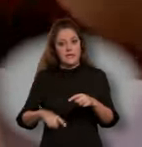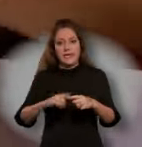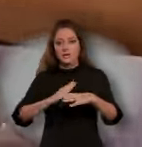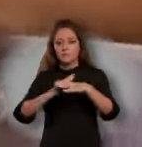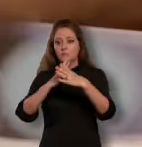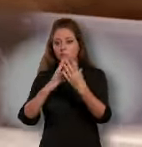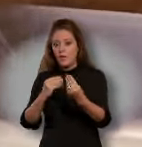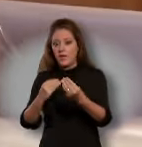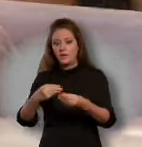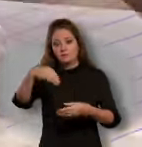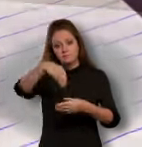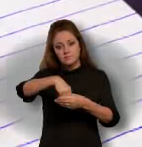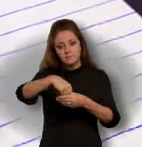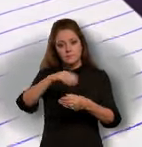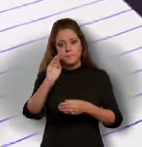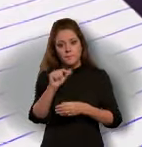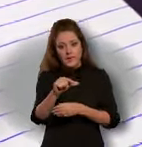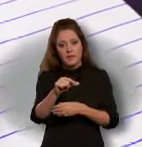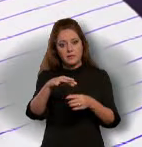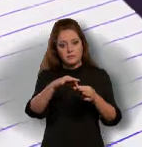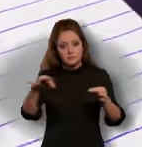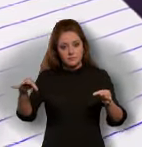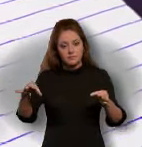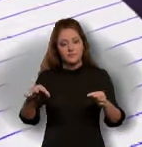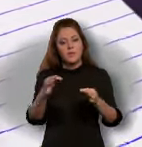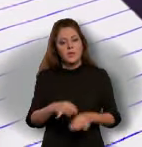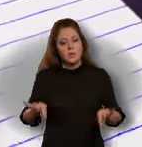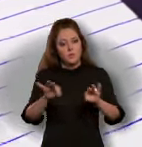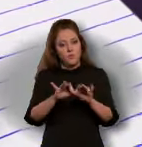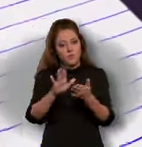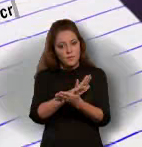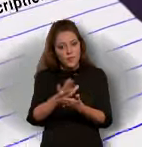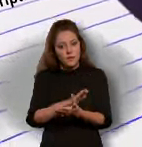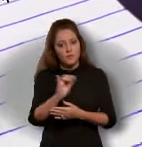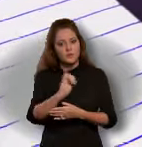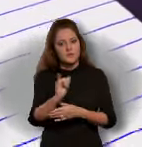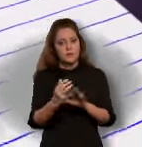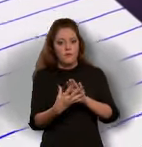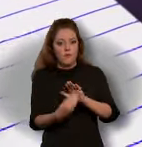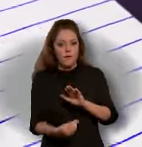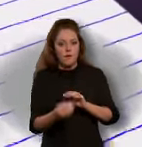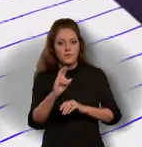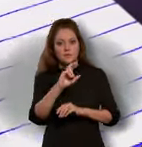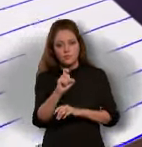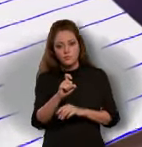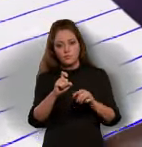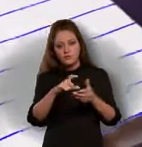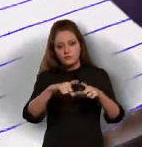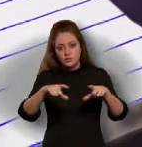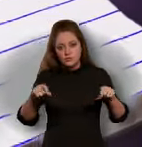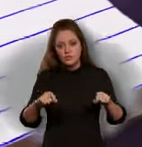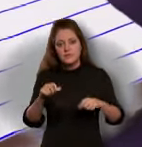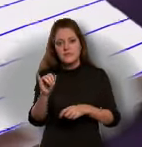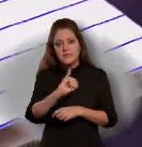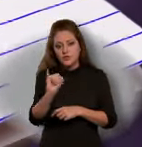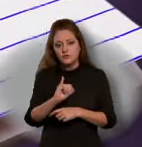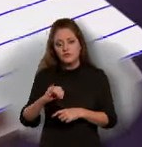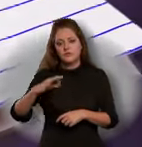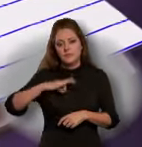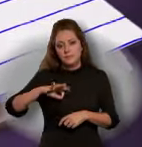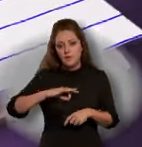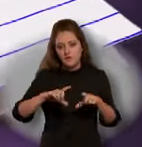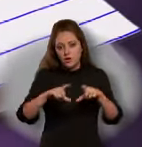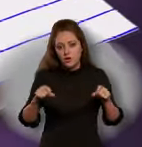plastic bags. Important documents like your child's medical records, copies of written prescriptions, insurance and benefit